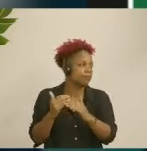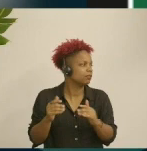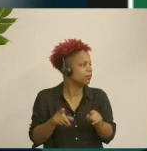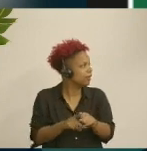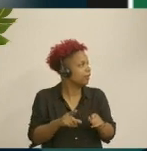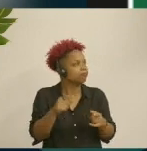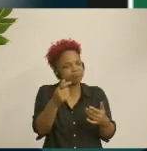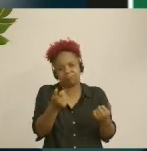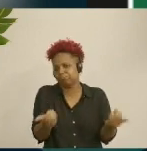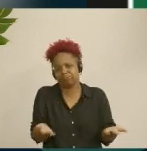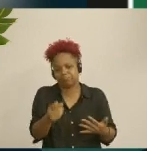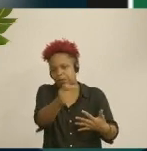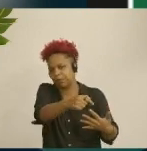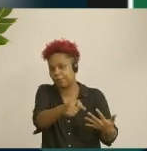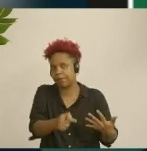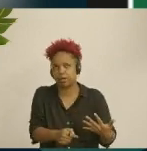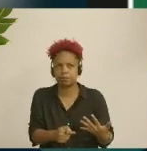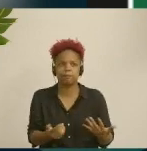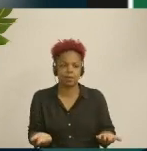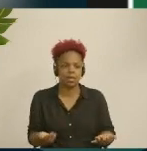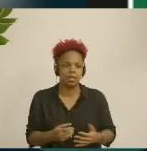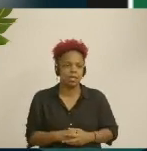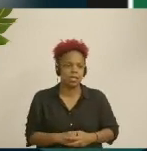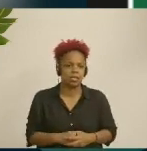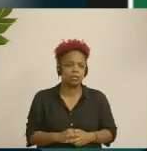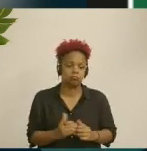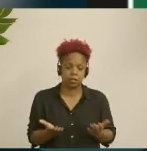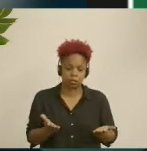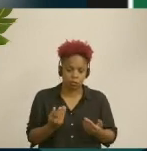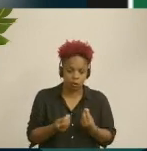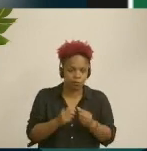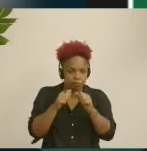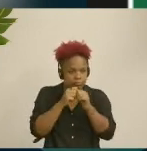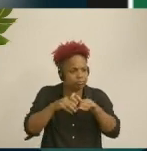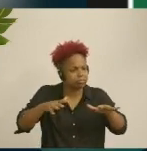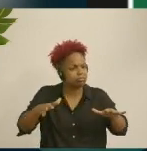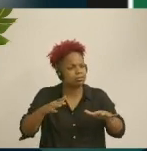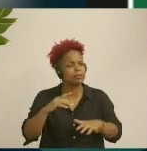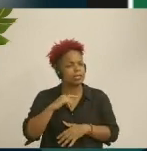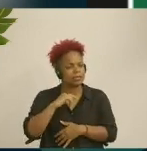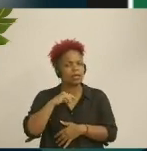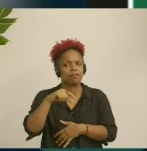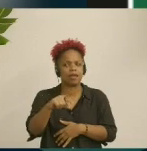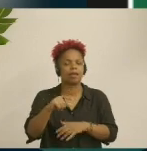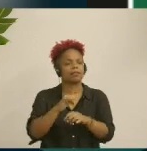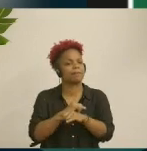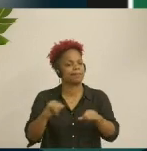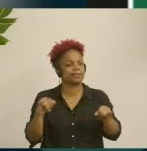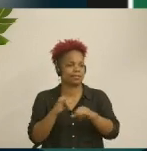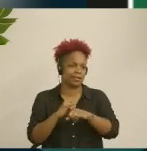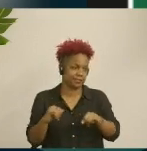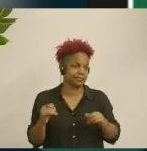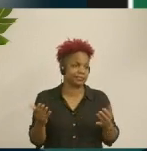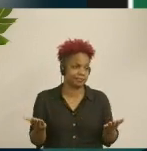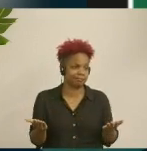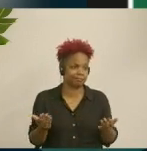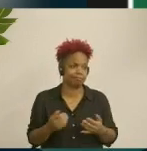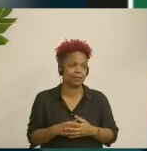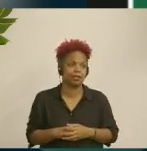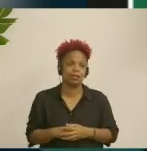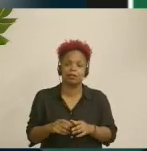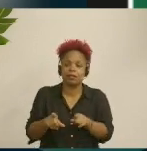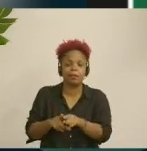to mainstream the message, to mainstream the approach, and to that way enlarge the impact of